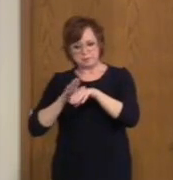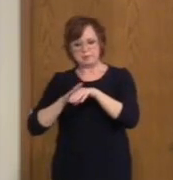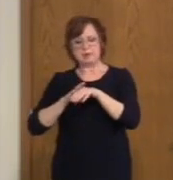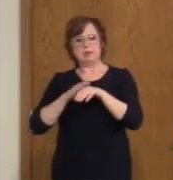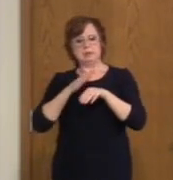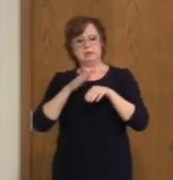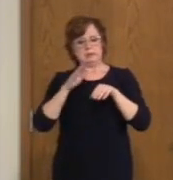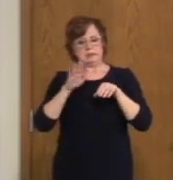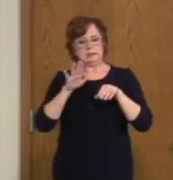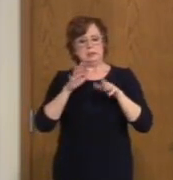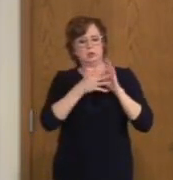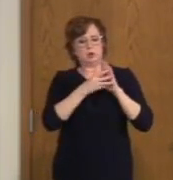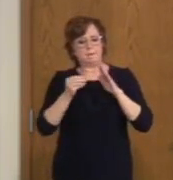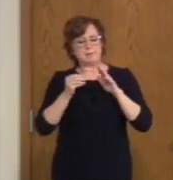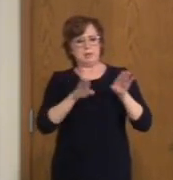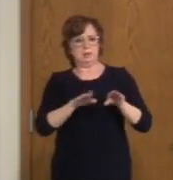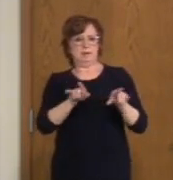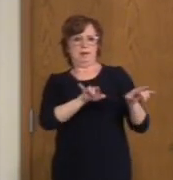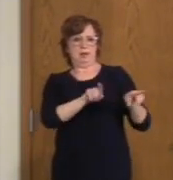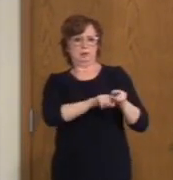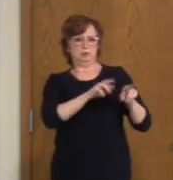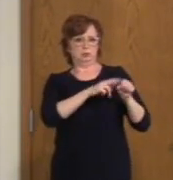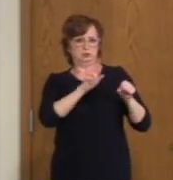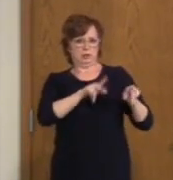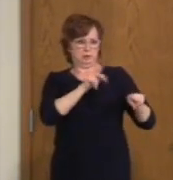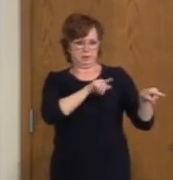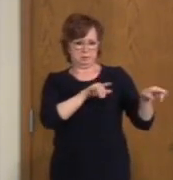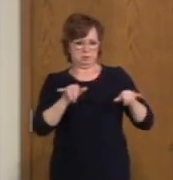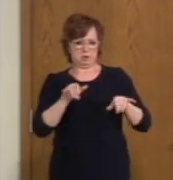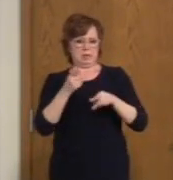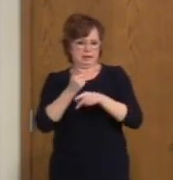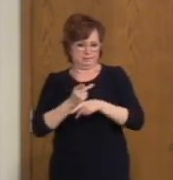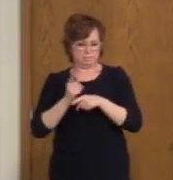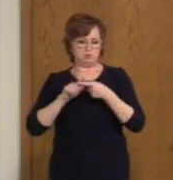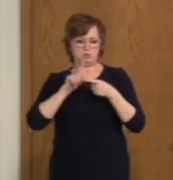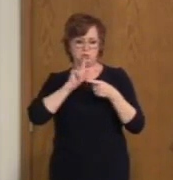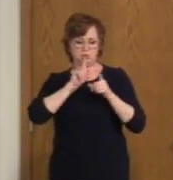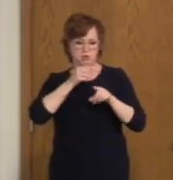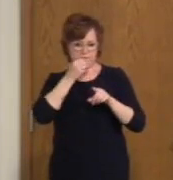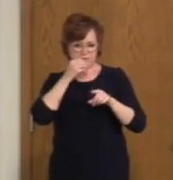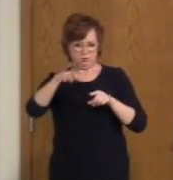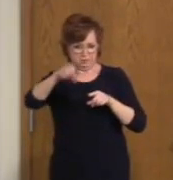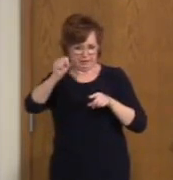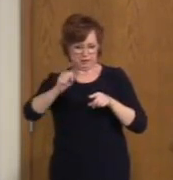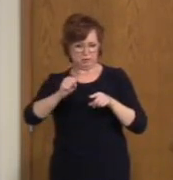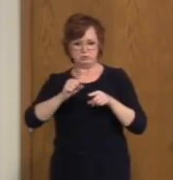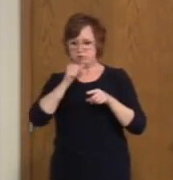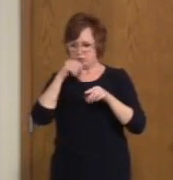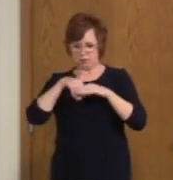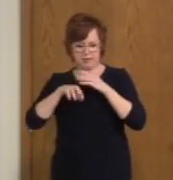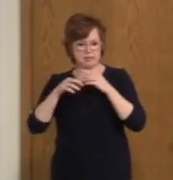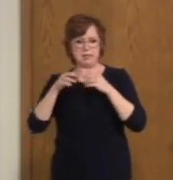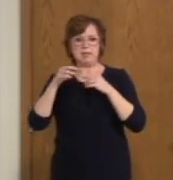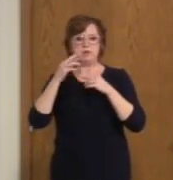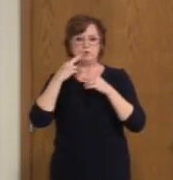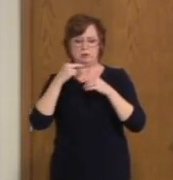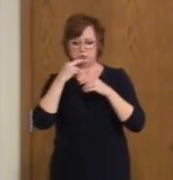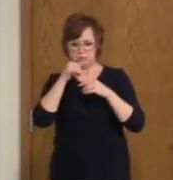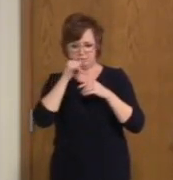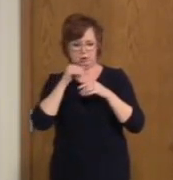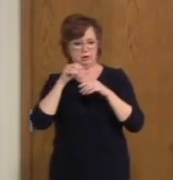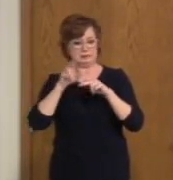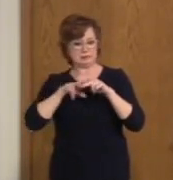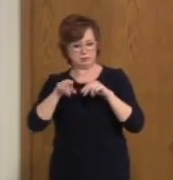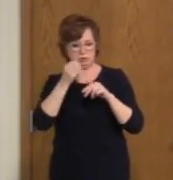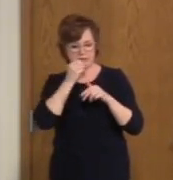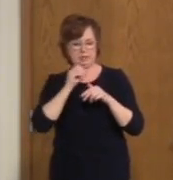household bubbles, and very cautious about any indoor gatherings. So I think Moose Jaw is on red alert, and